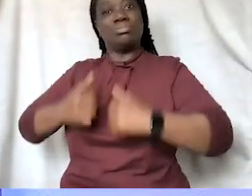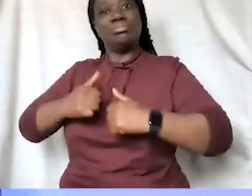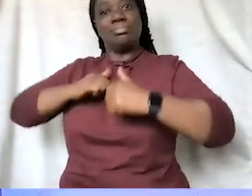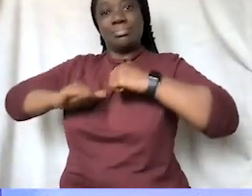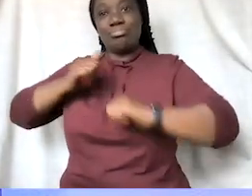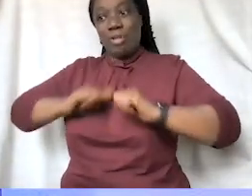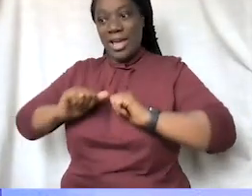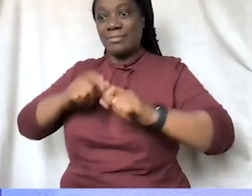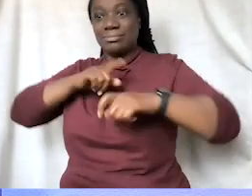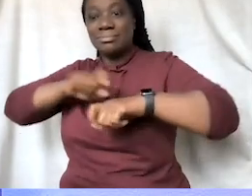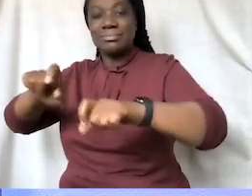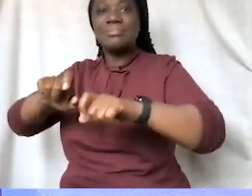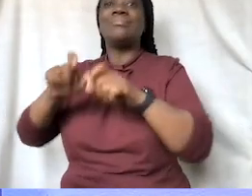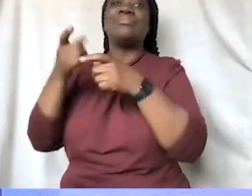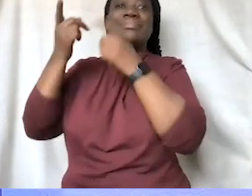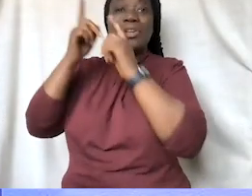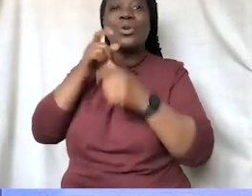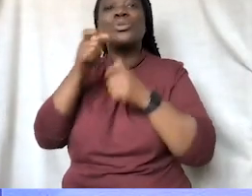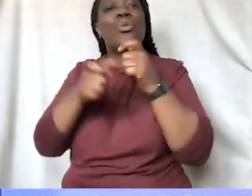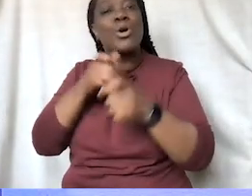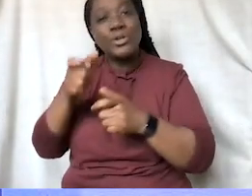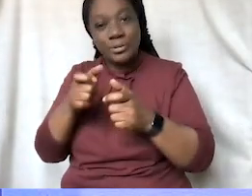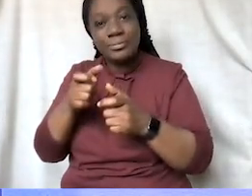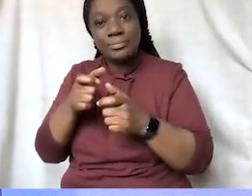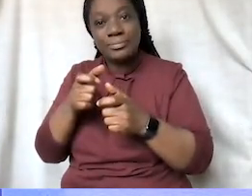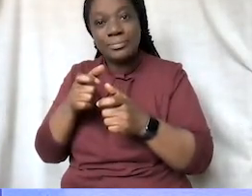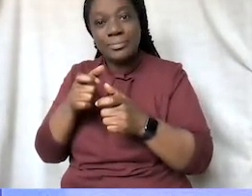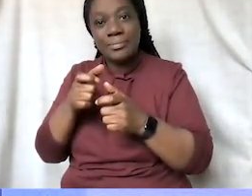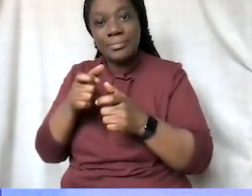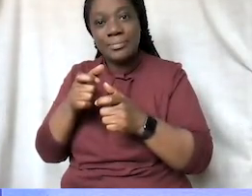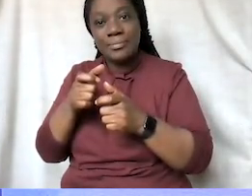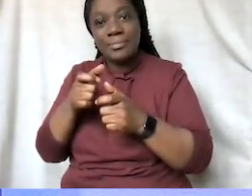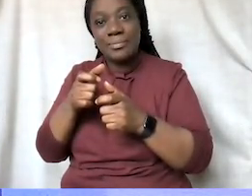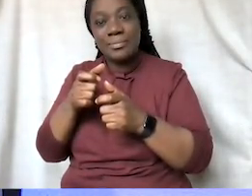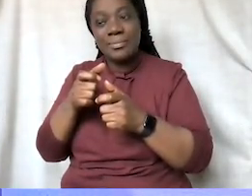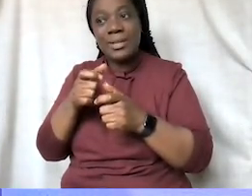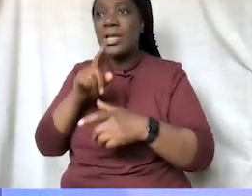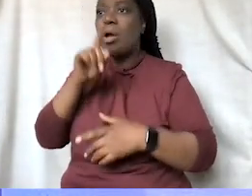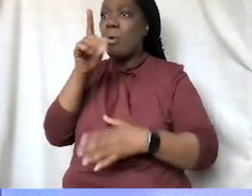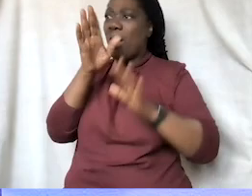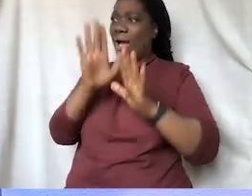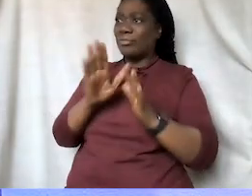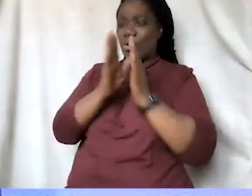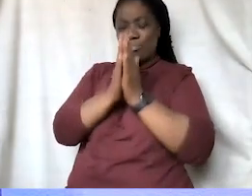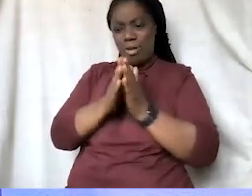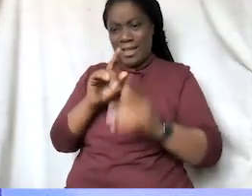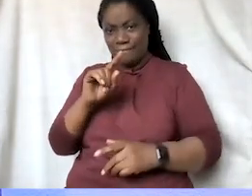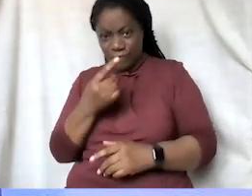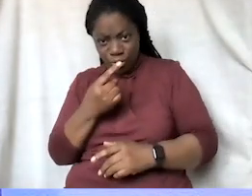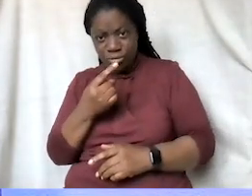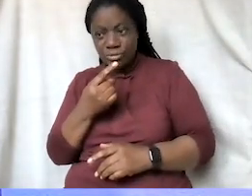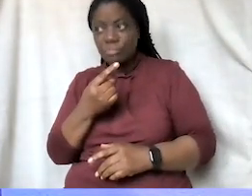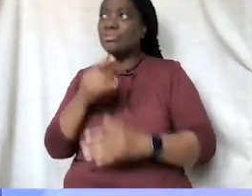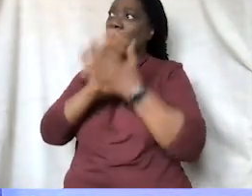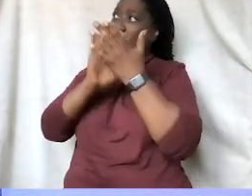that until you pray, the power of God cannot be released. It is until you